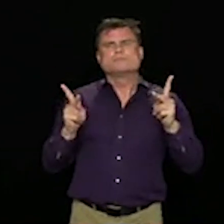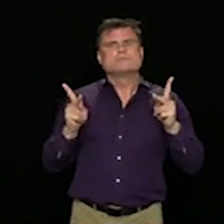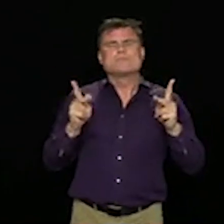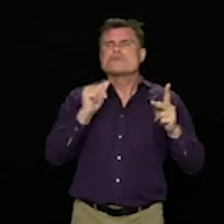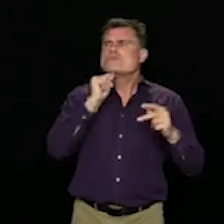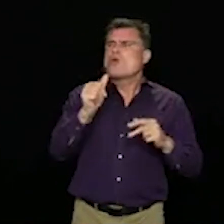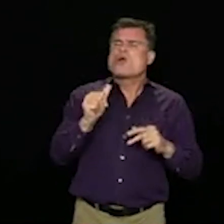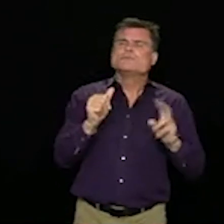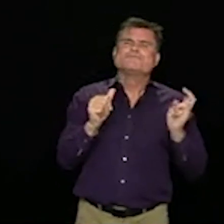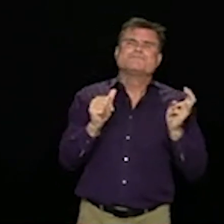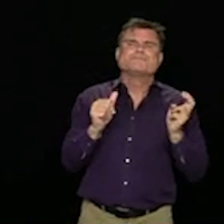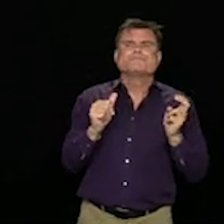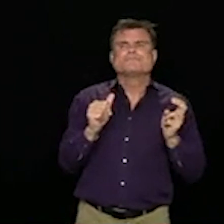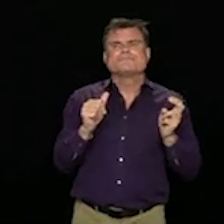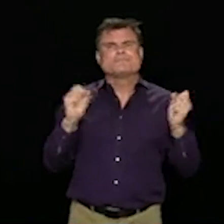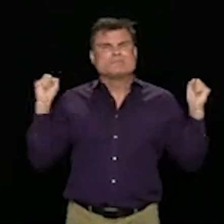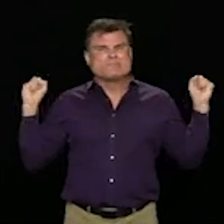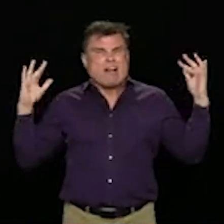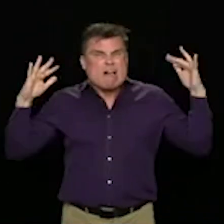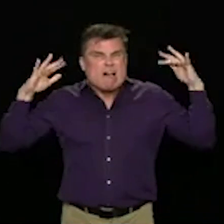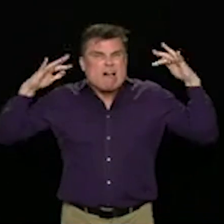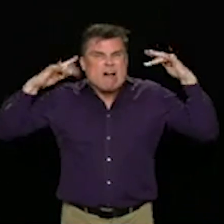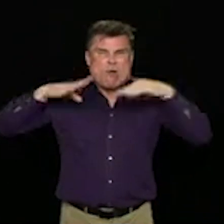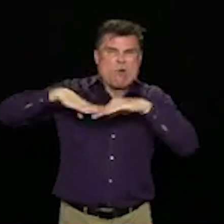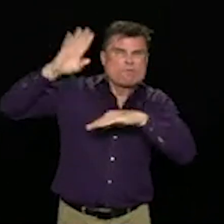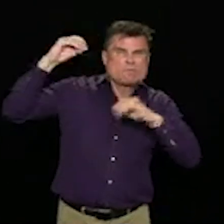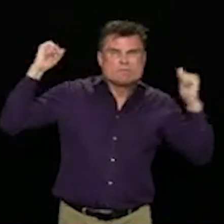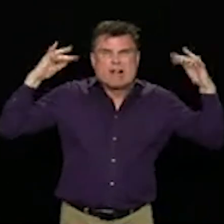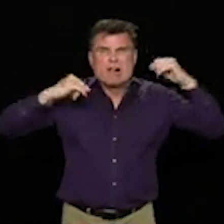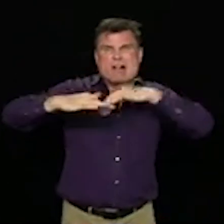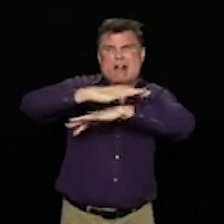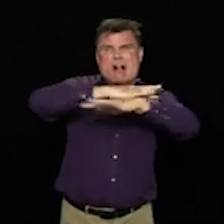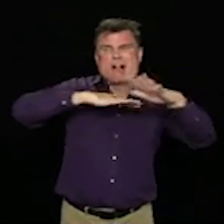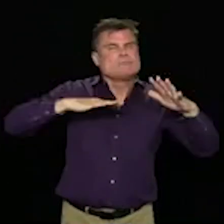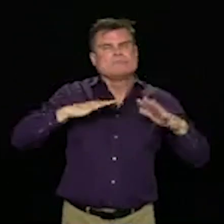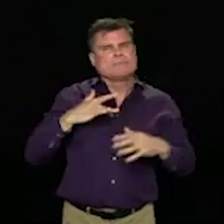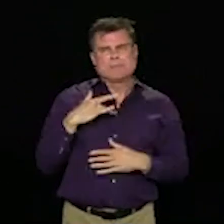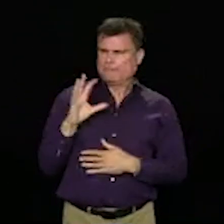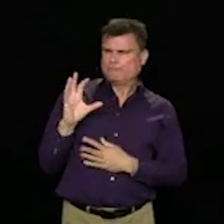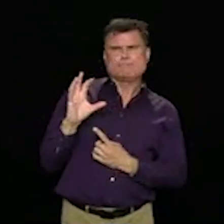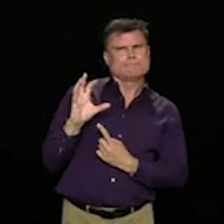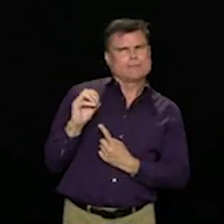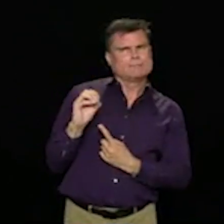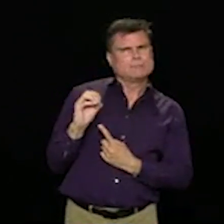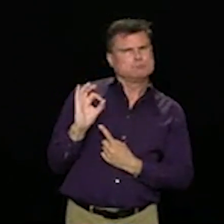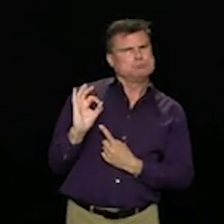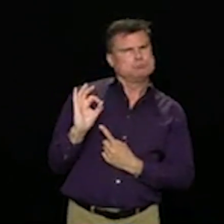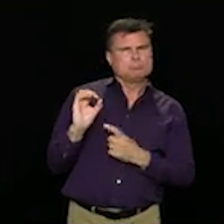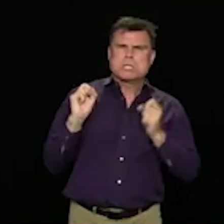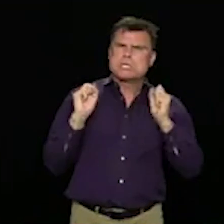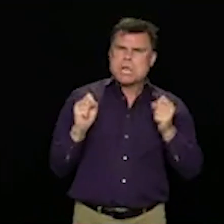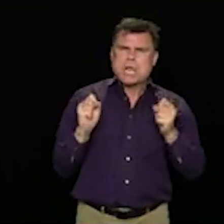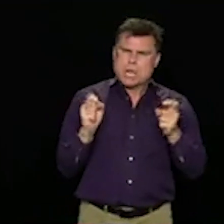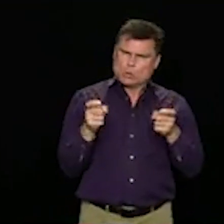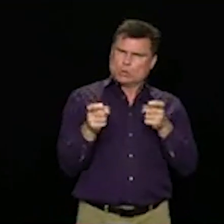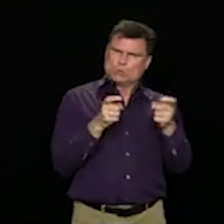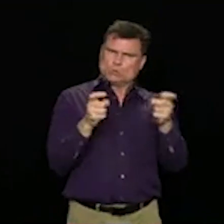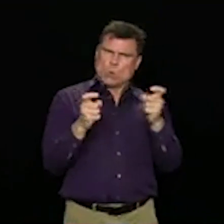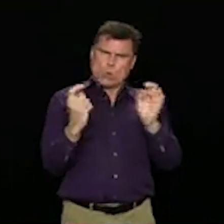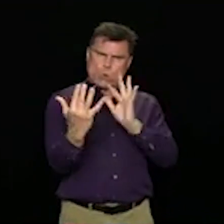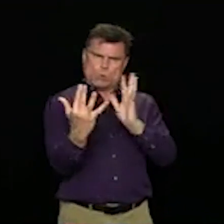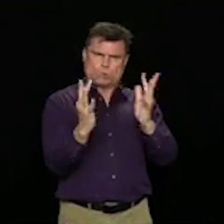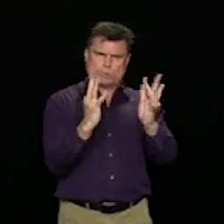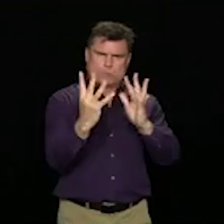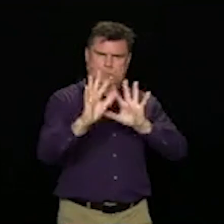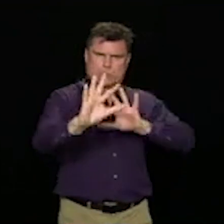out that maintaining those distances and having smaller numbers of people is an effective strategy for preventing transmission.